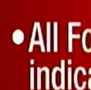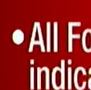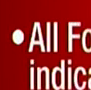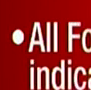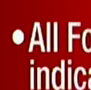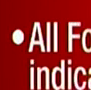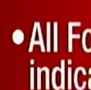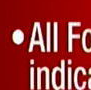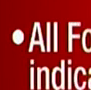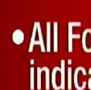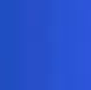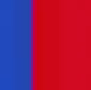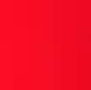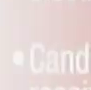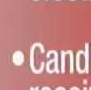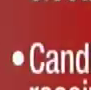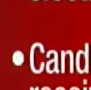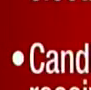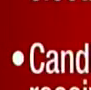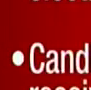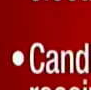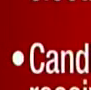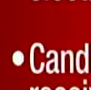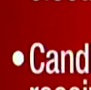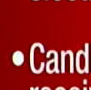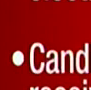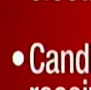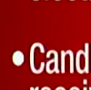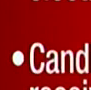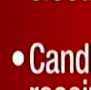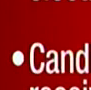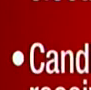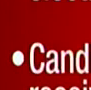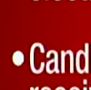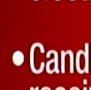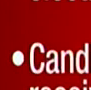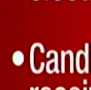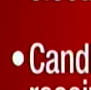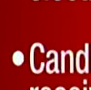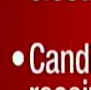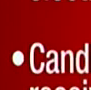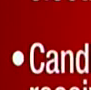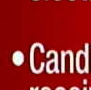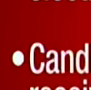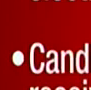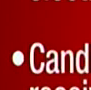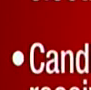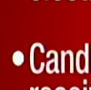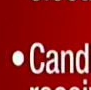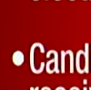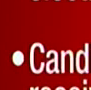come October 17th, considering what the Supreme Court said? Yes, I do. And the reason I say that I do is